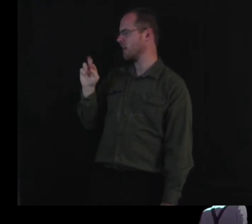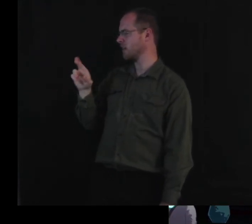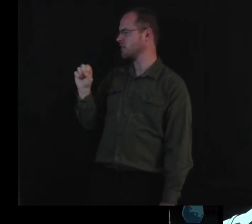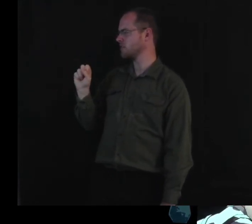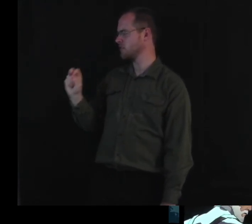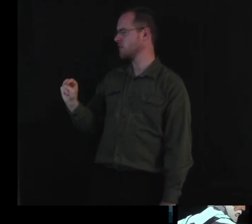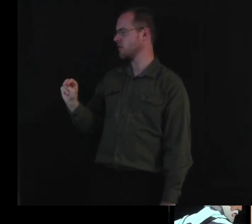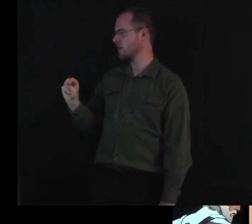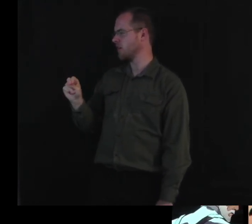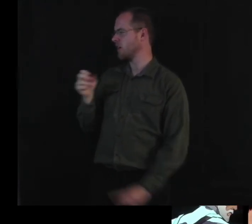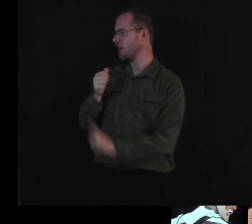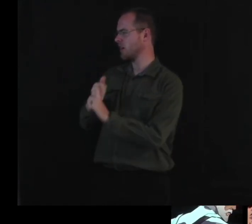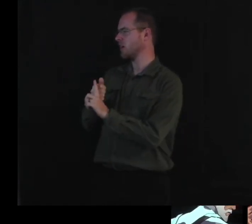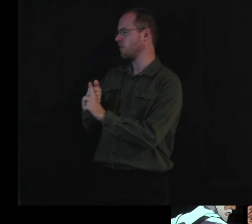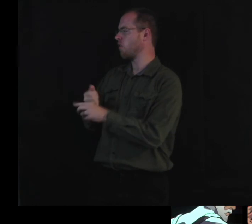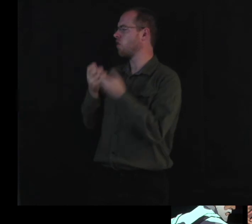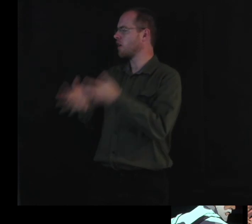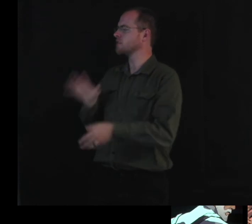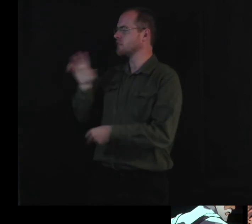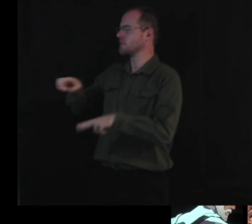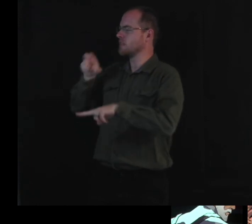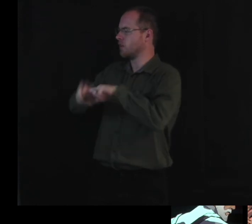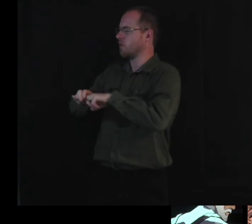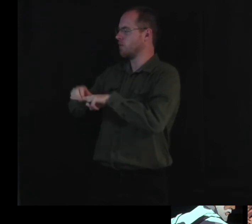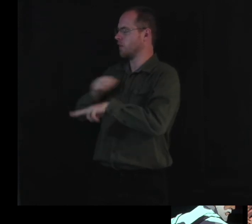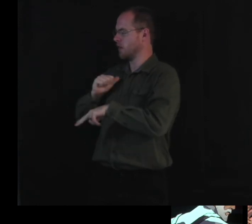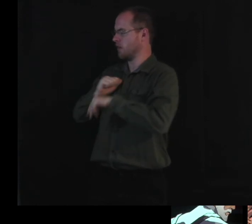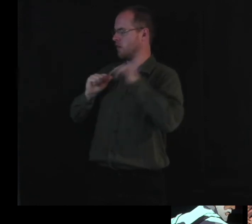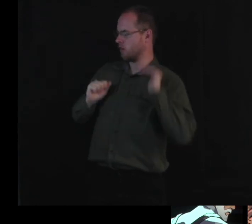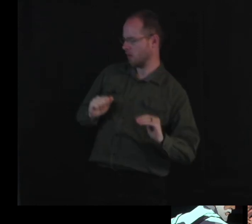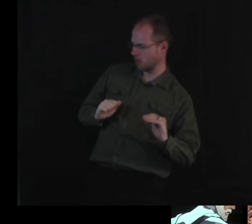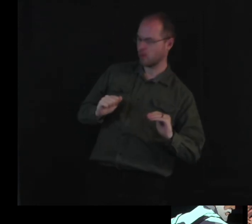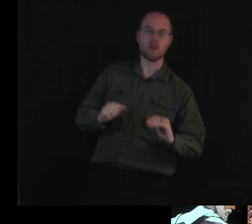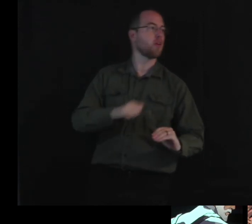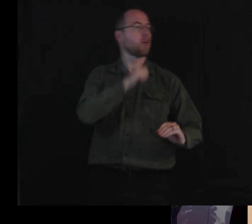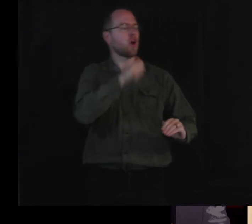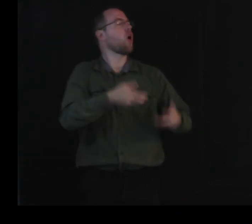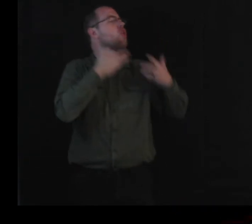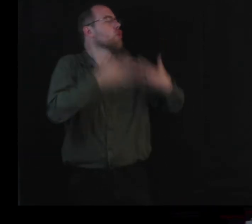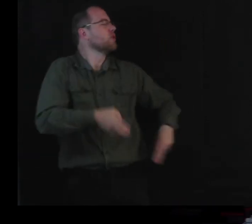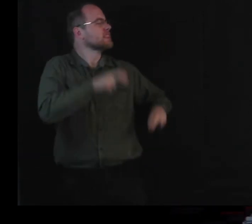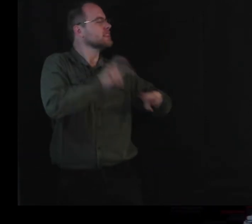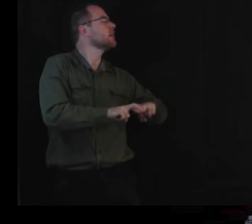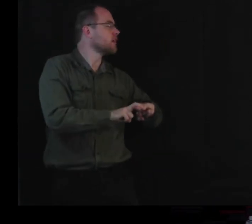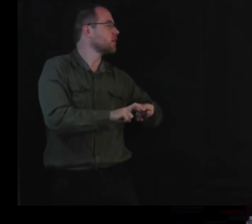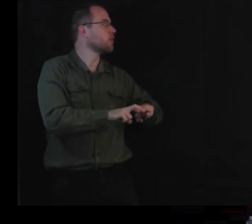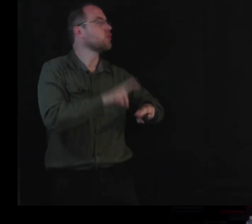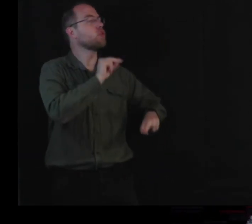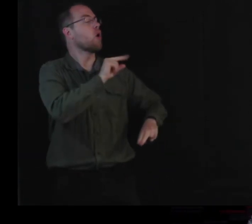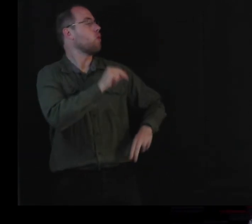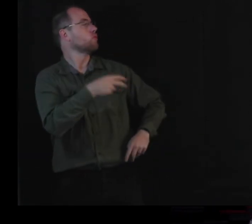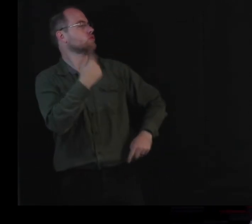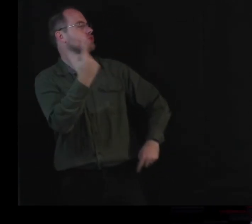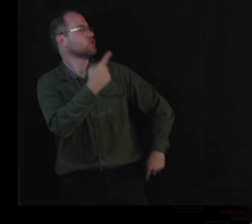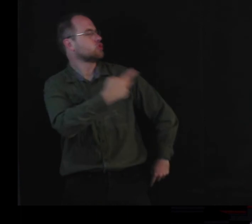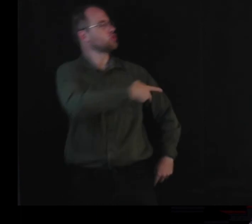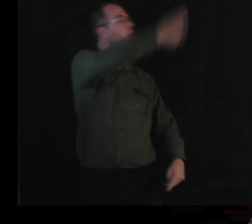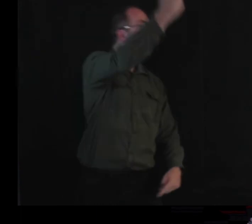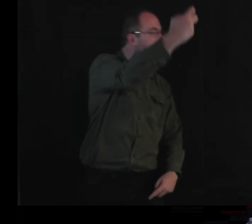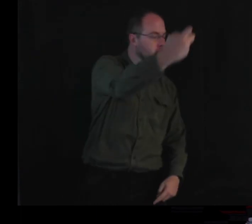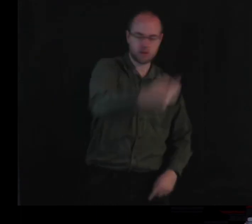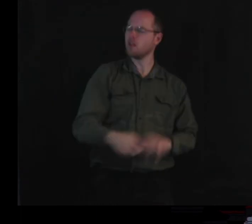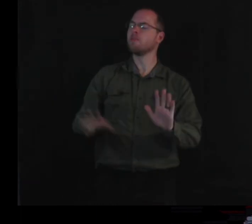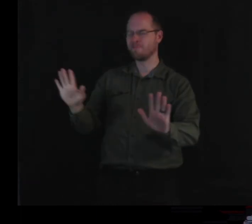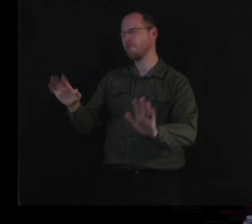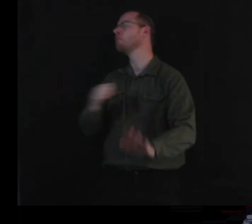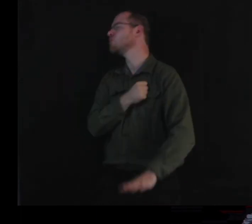seat when I was just a young man. He didn't lose his seat. It was stolen from him. Oh no, I'm sorry, my